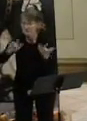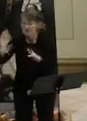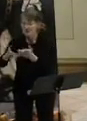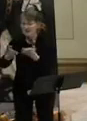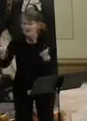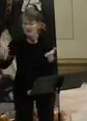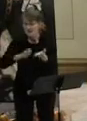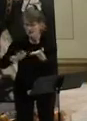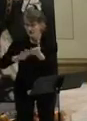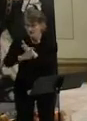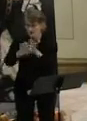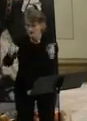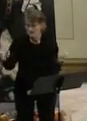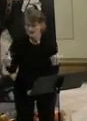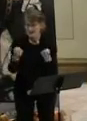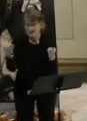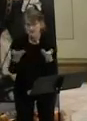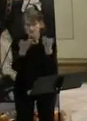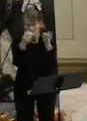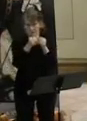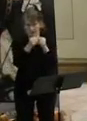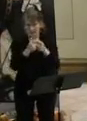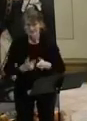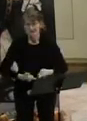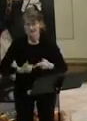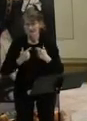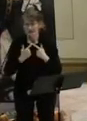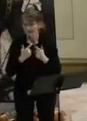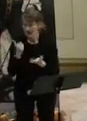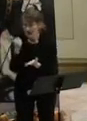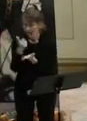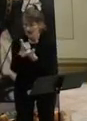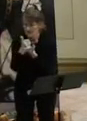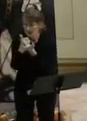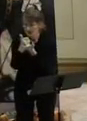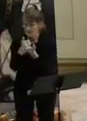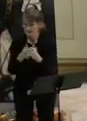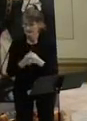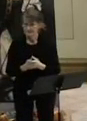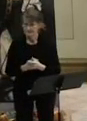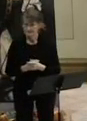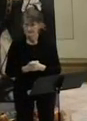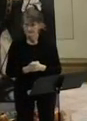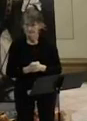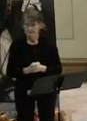us, forgive us our sins, and bring us to everlasting life.